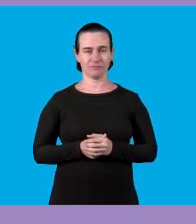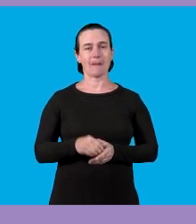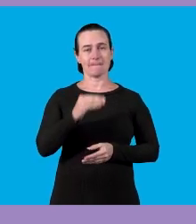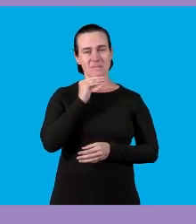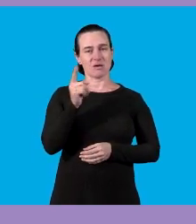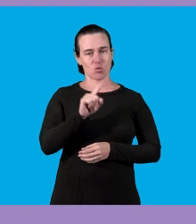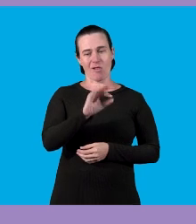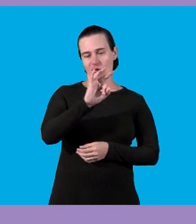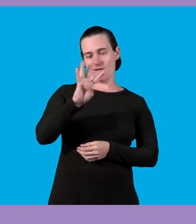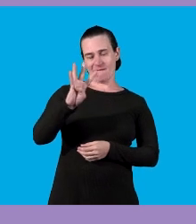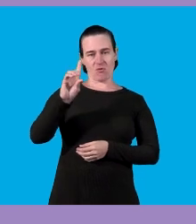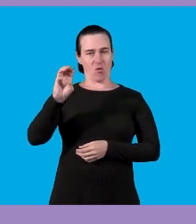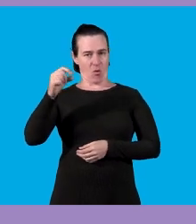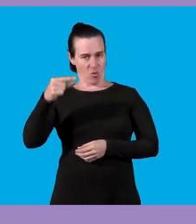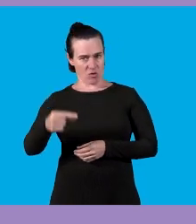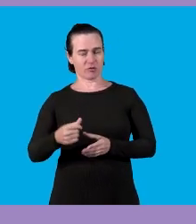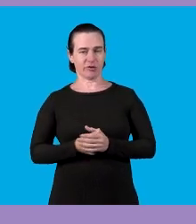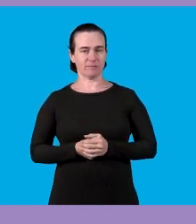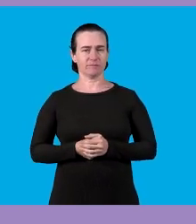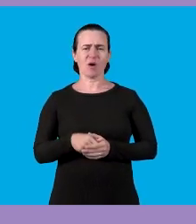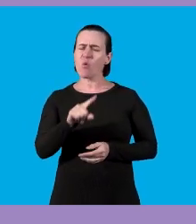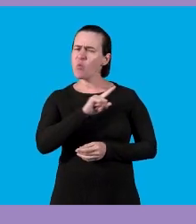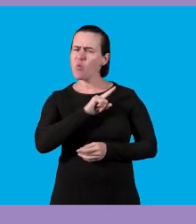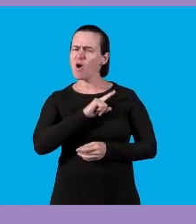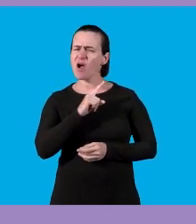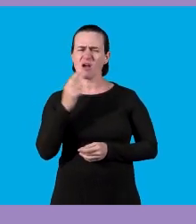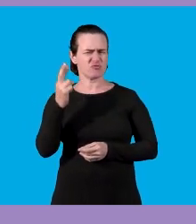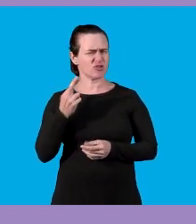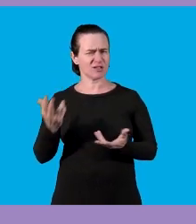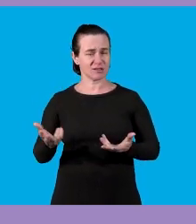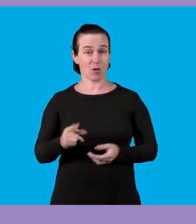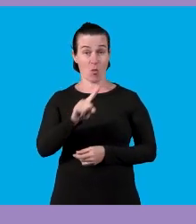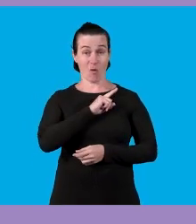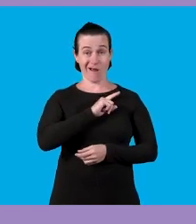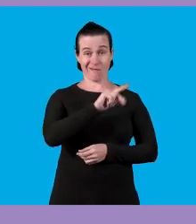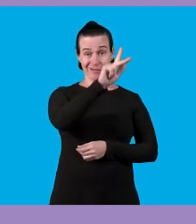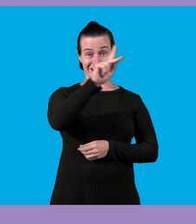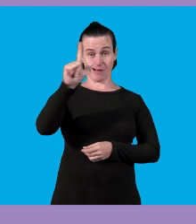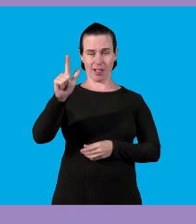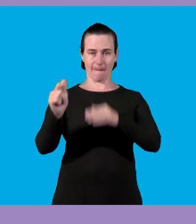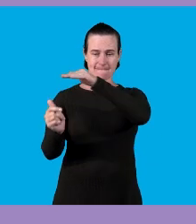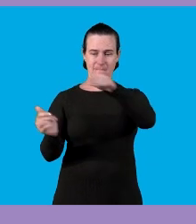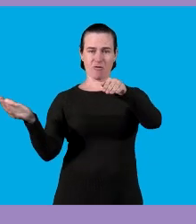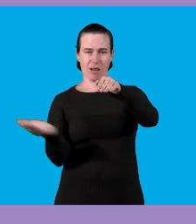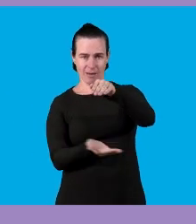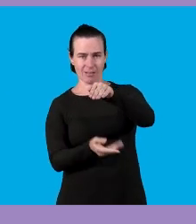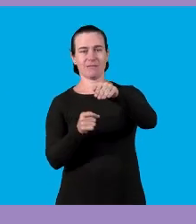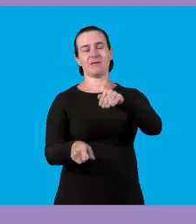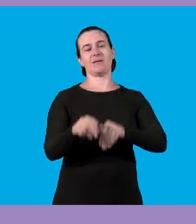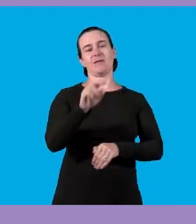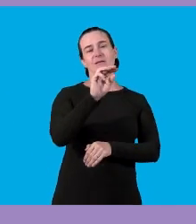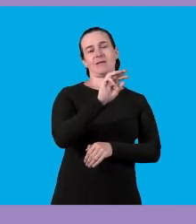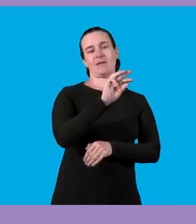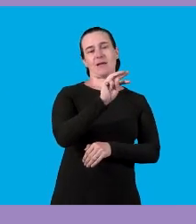which equals to 34 degrees. And the reasons for that is because line KL is parallel to